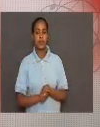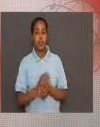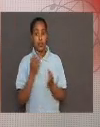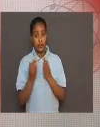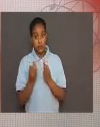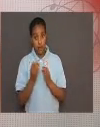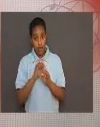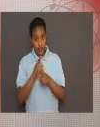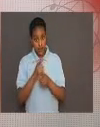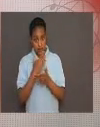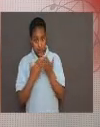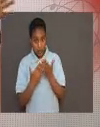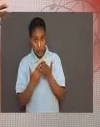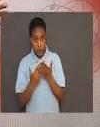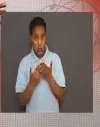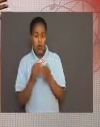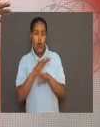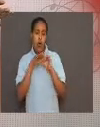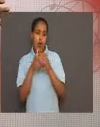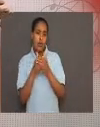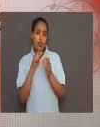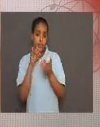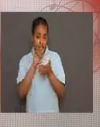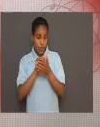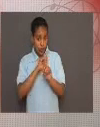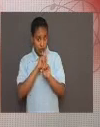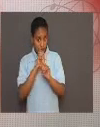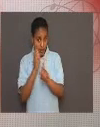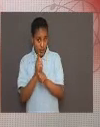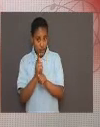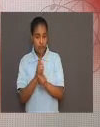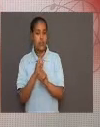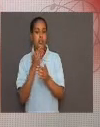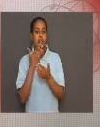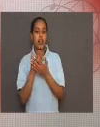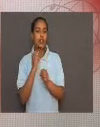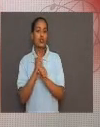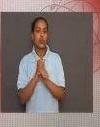If you answered some or all of that correctly, great job.